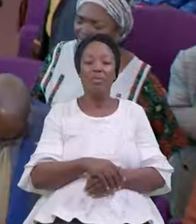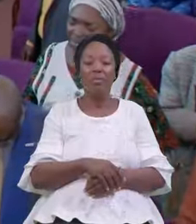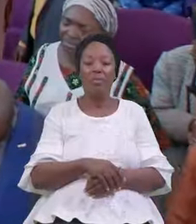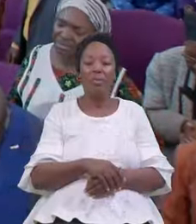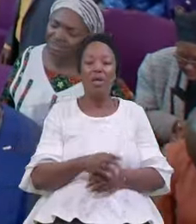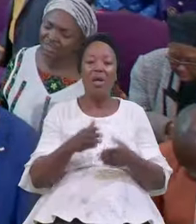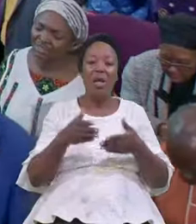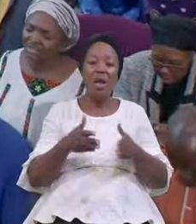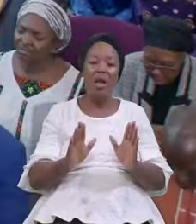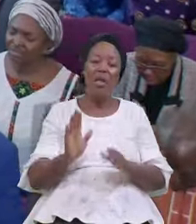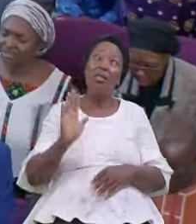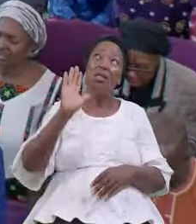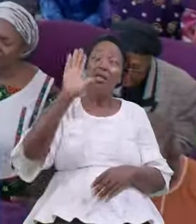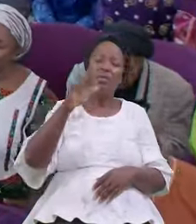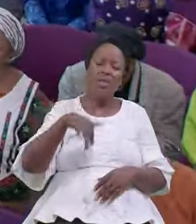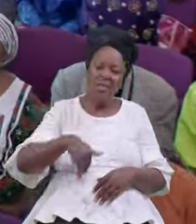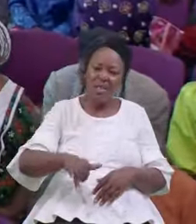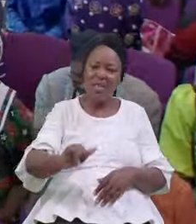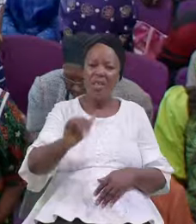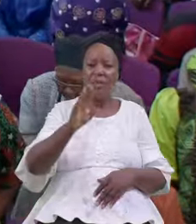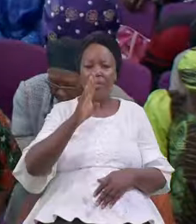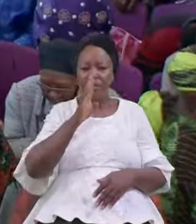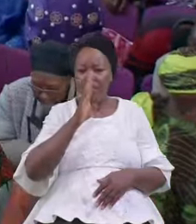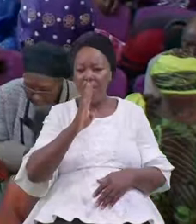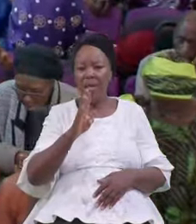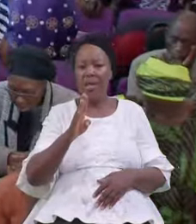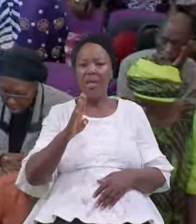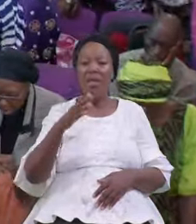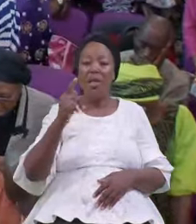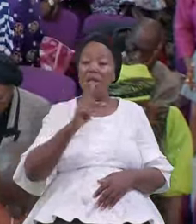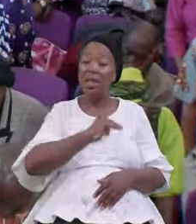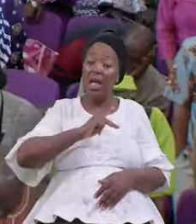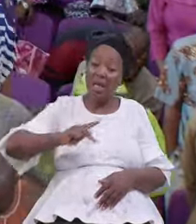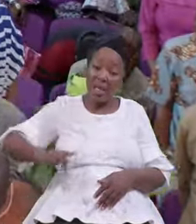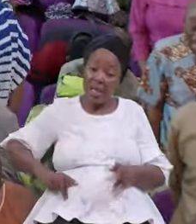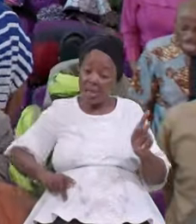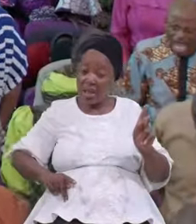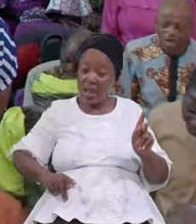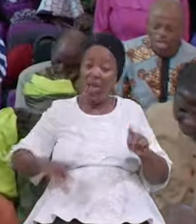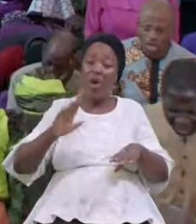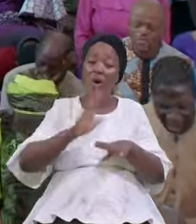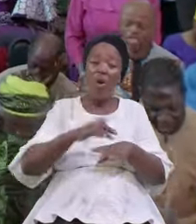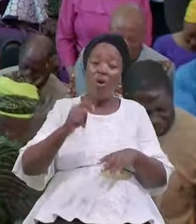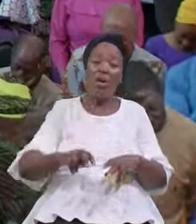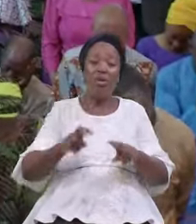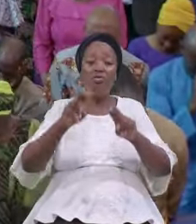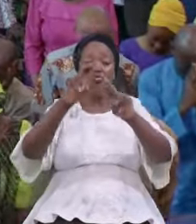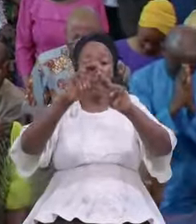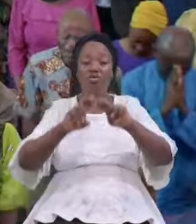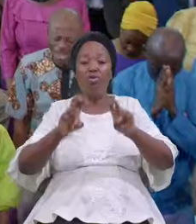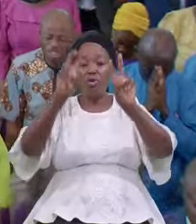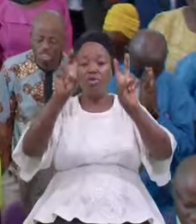Let him still be the king on the throne of your heart.